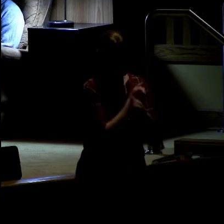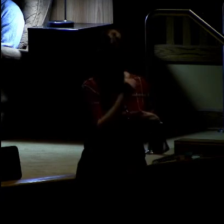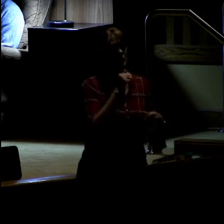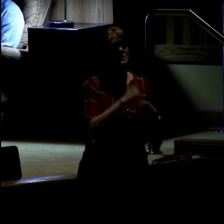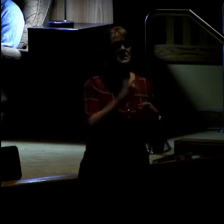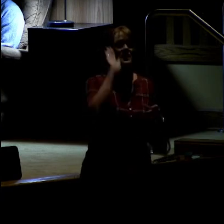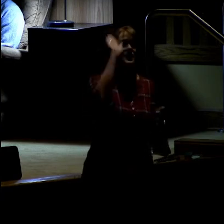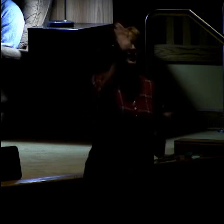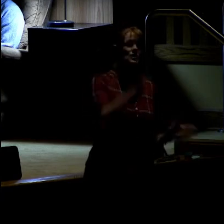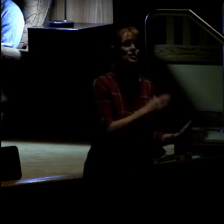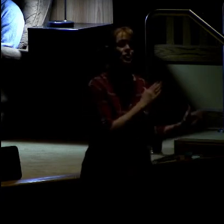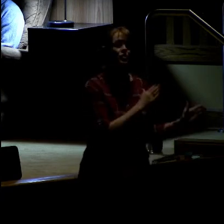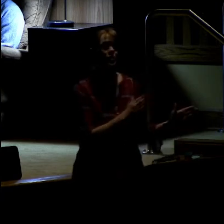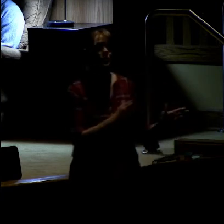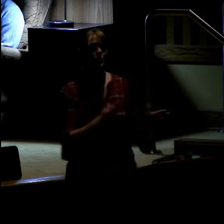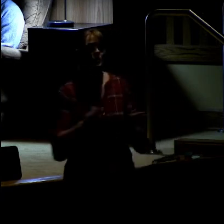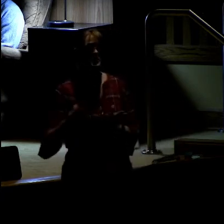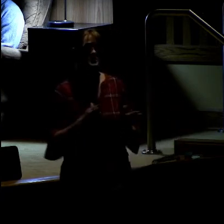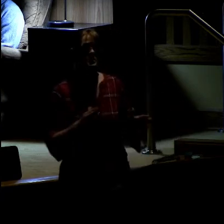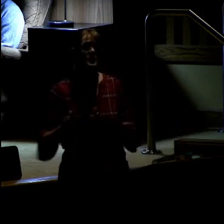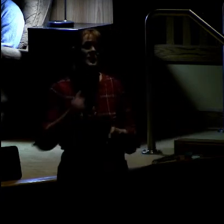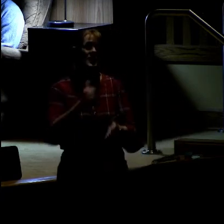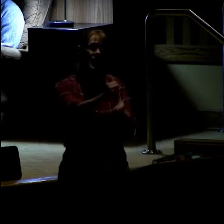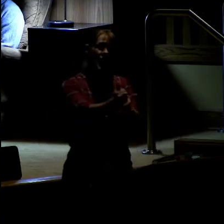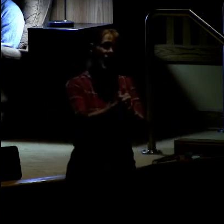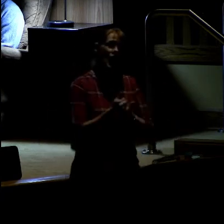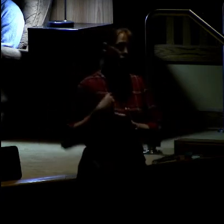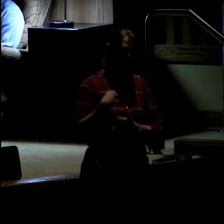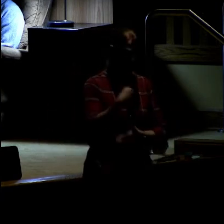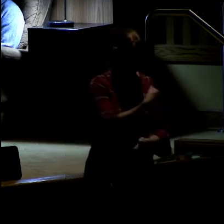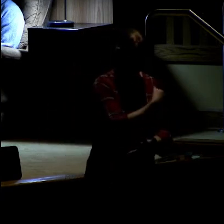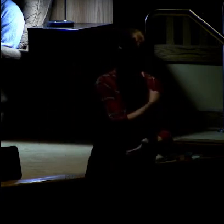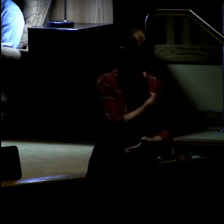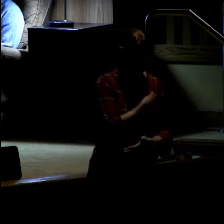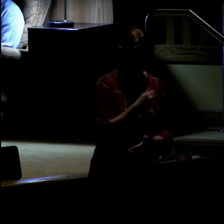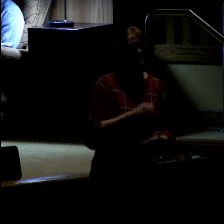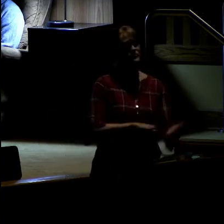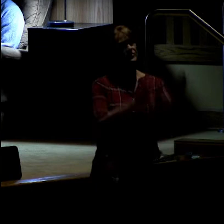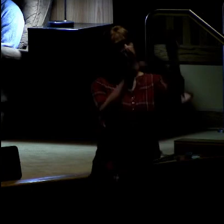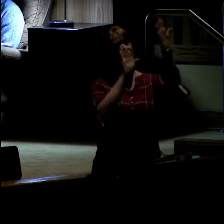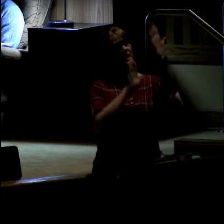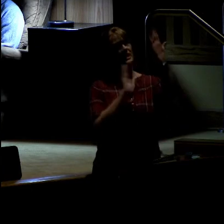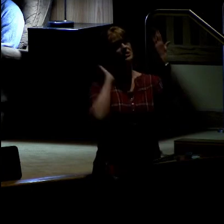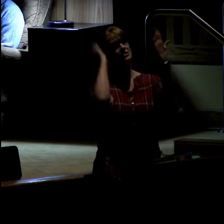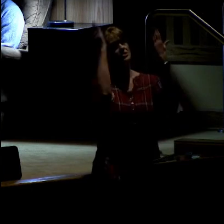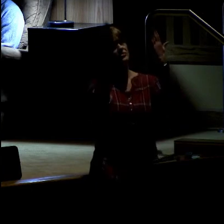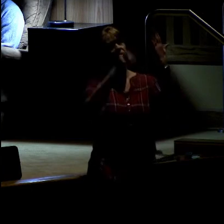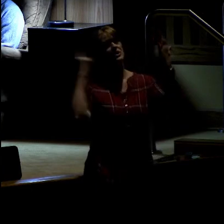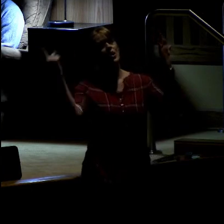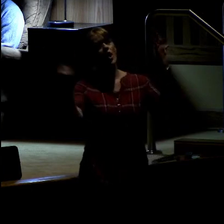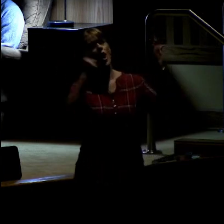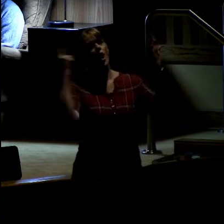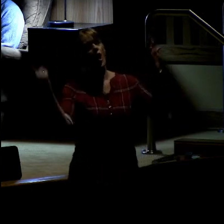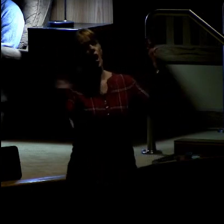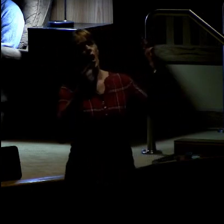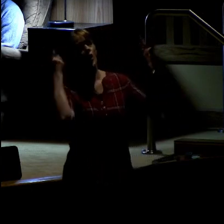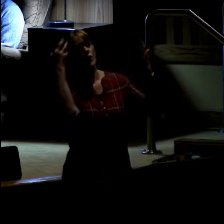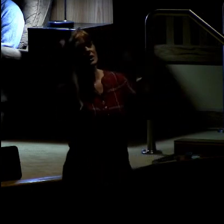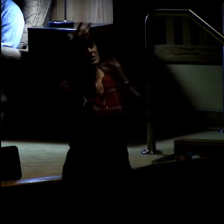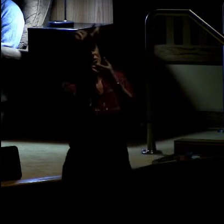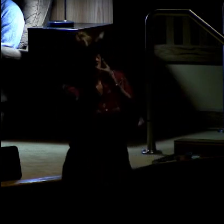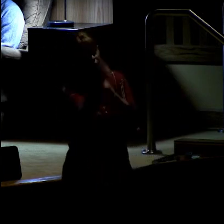plan. Help us free the future, always trusting in